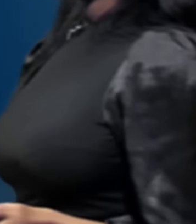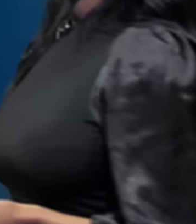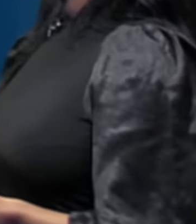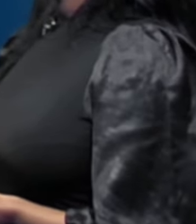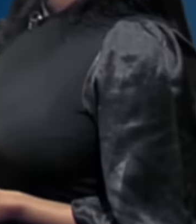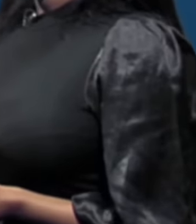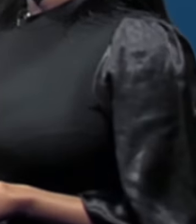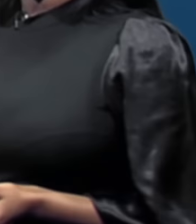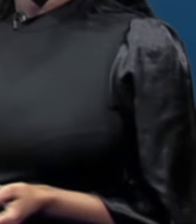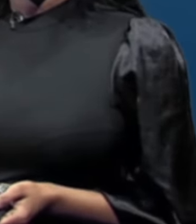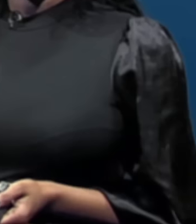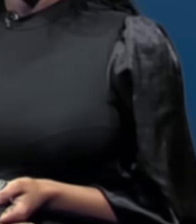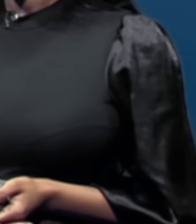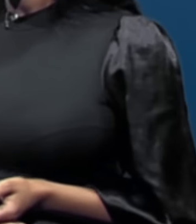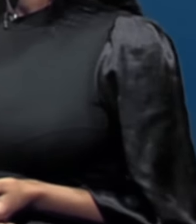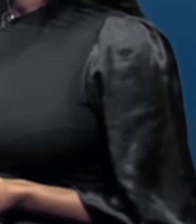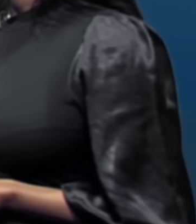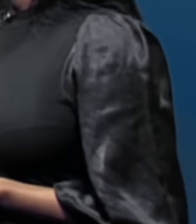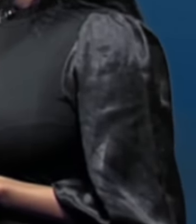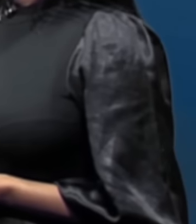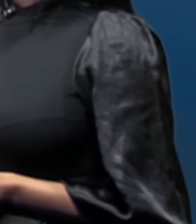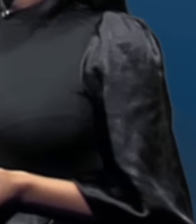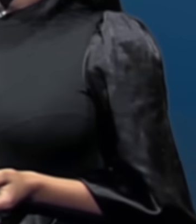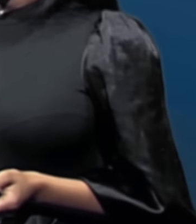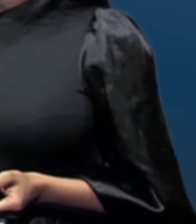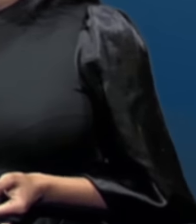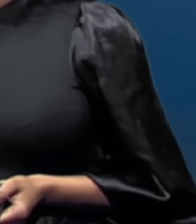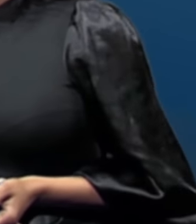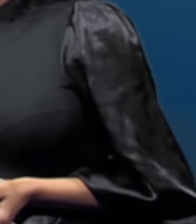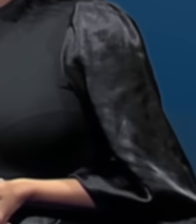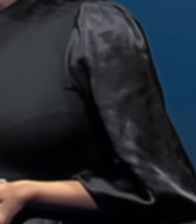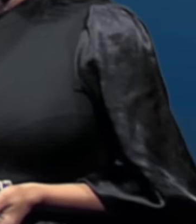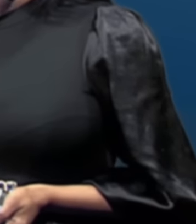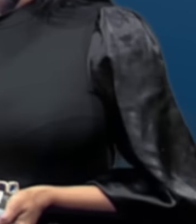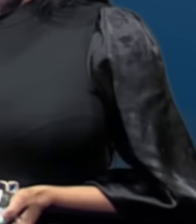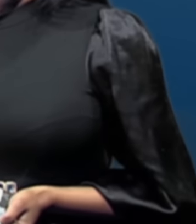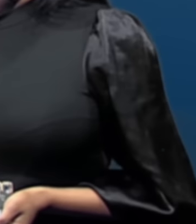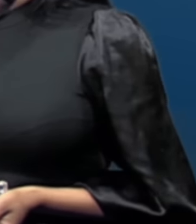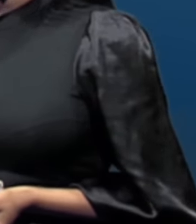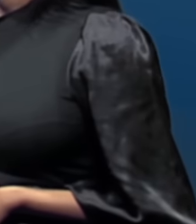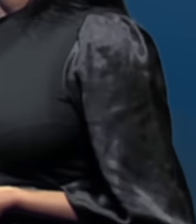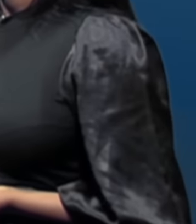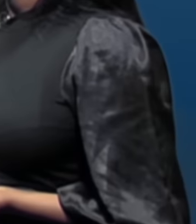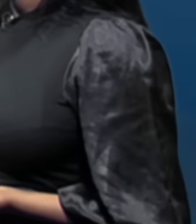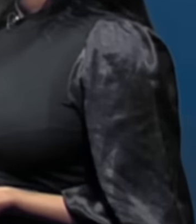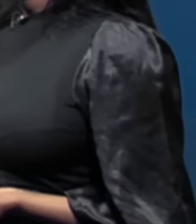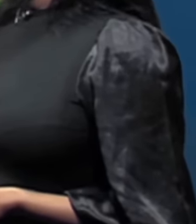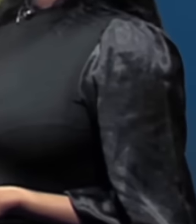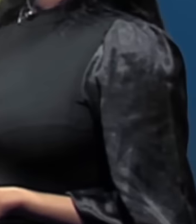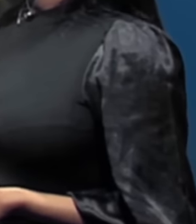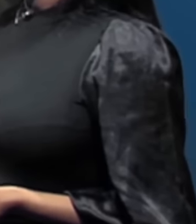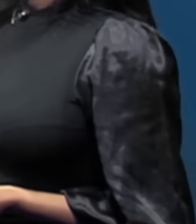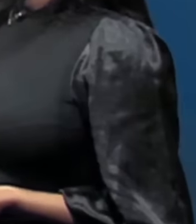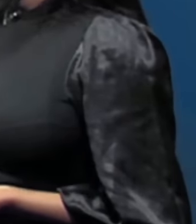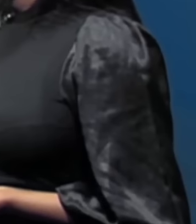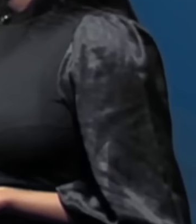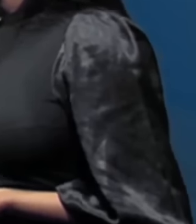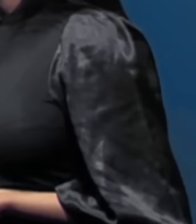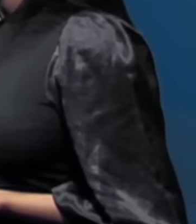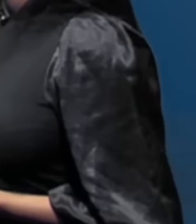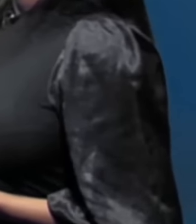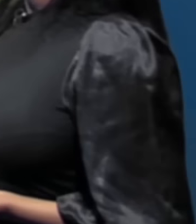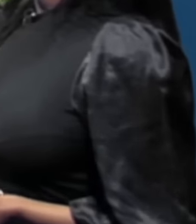Pietermaritzburg ka digata di le 15 go ya go di le 20 Kokstad ka digata di le 9 go ya go di le 19 mo Thapameng porofense ya Eastern